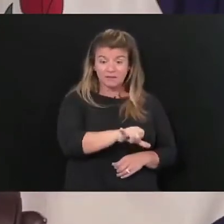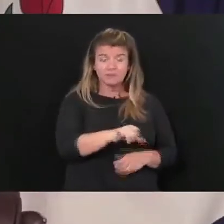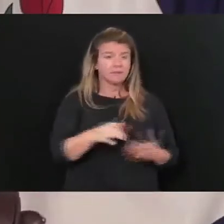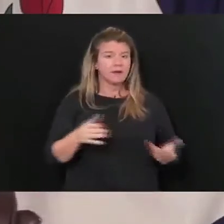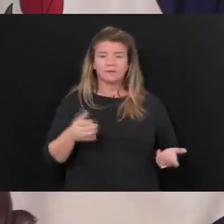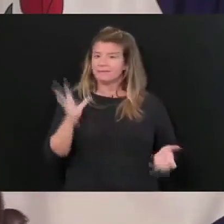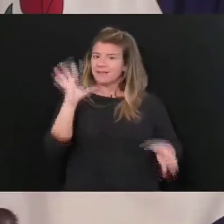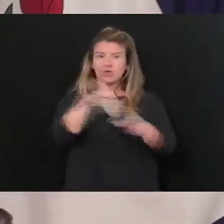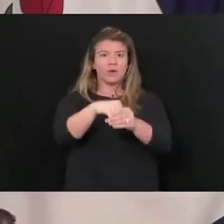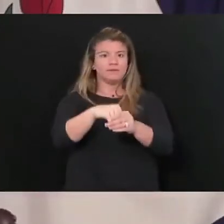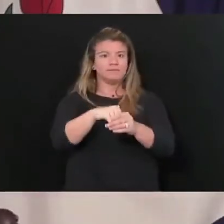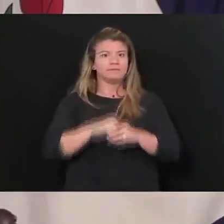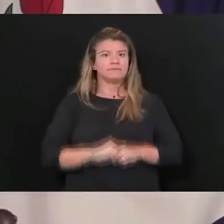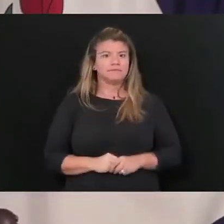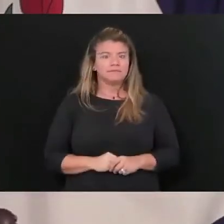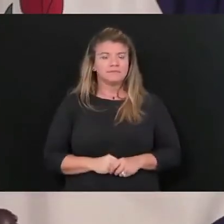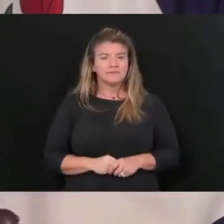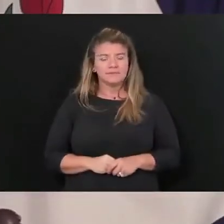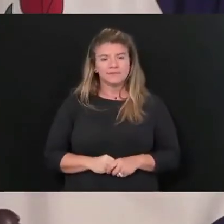I'm all in.